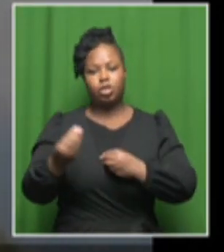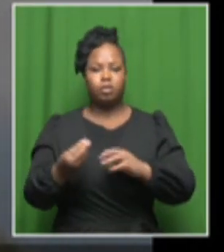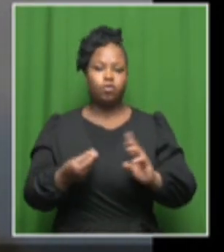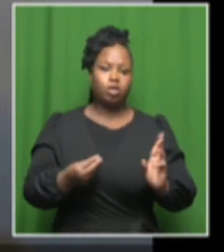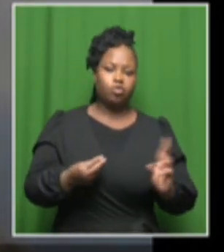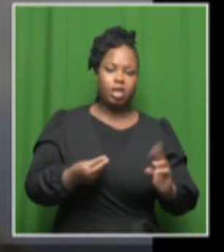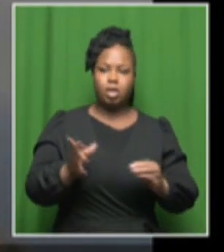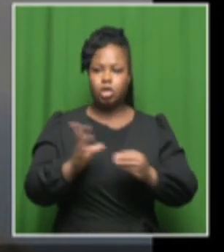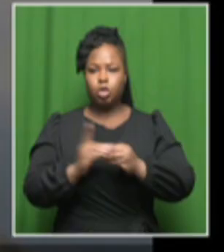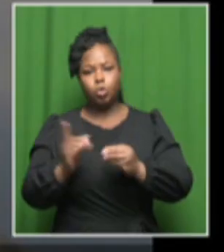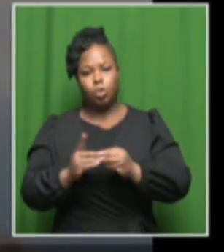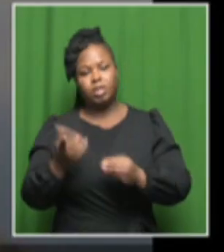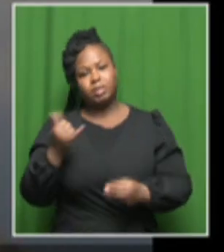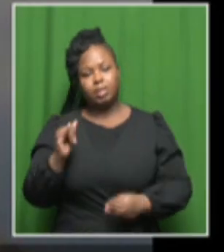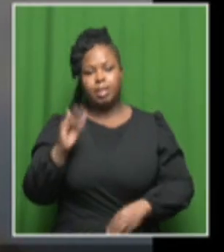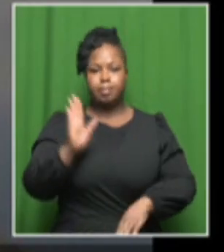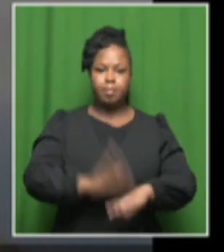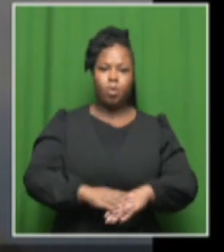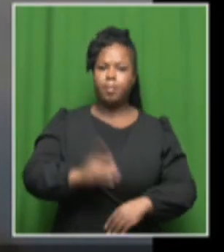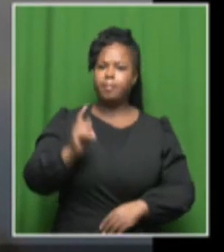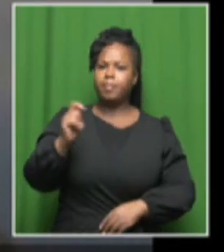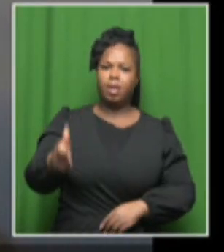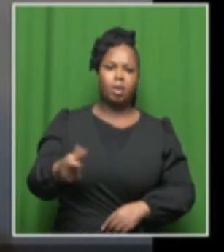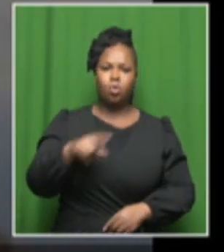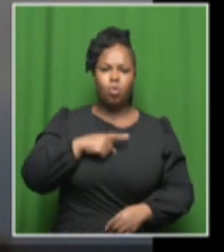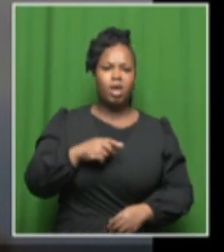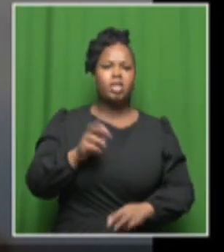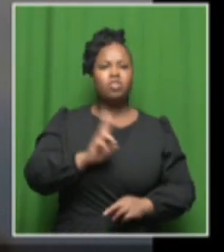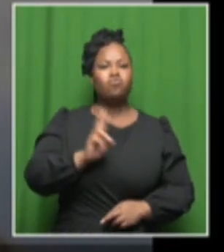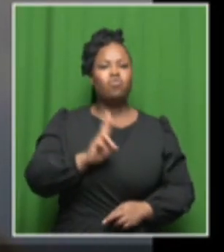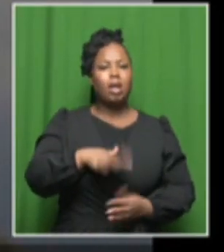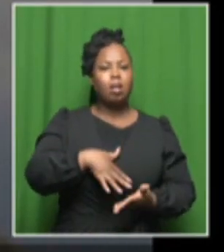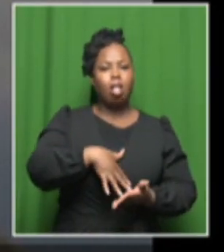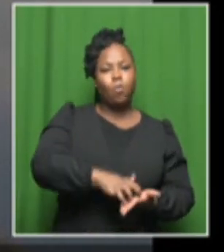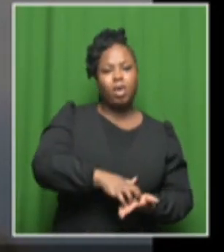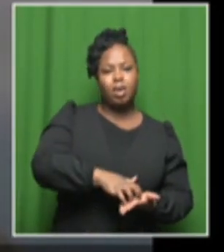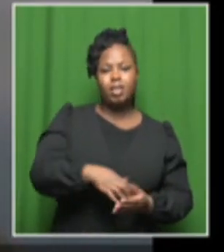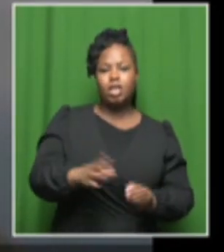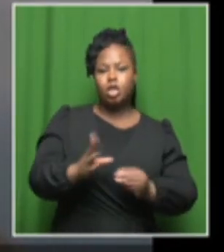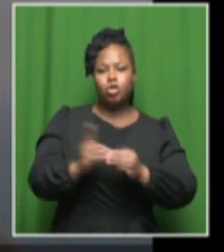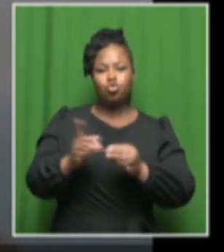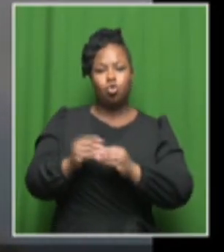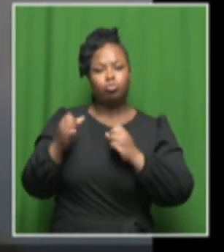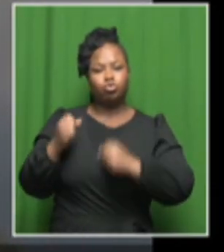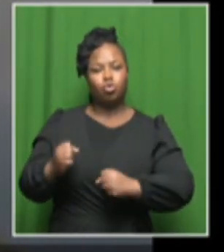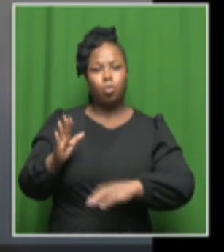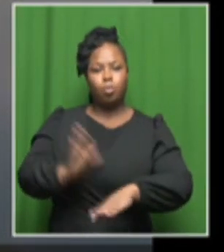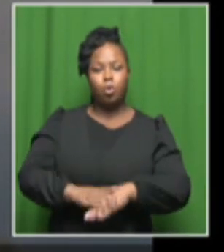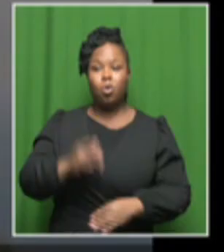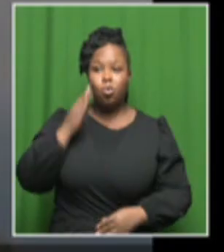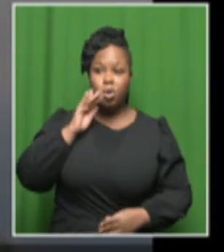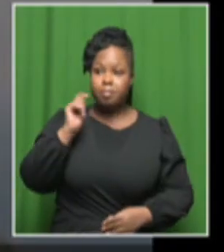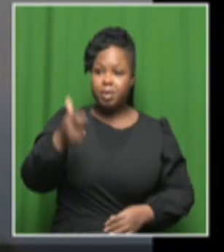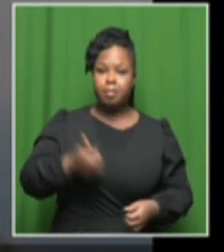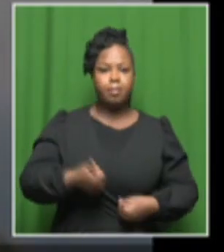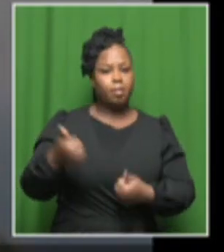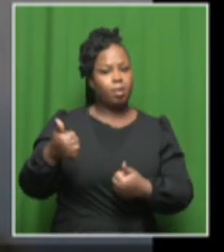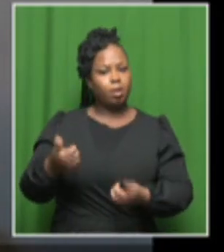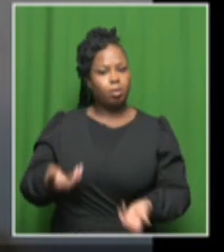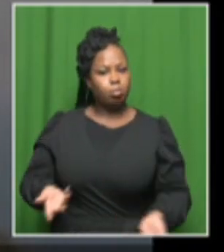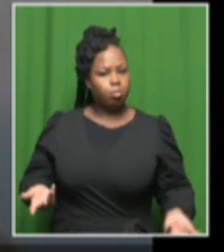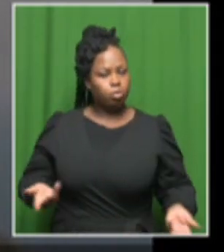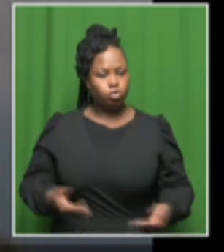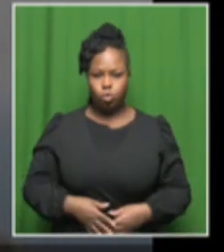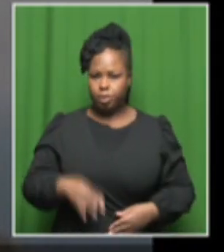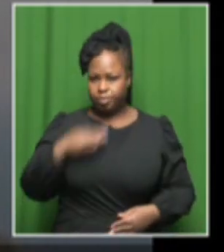and the dollar, of which then the rand depreciated against the dollar at the time of payment or servicing the debt.